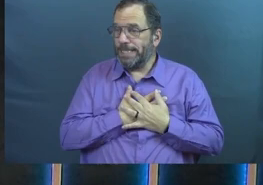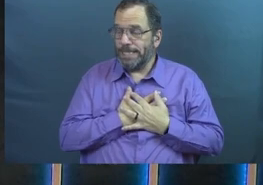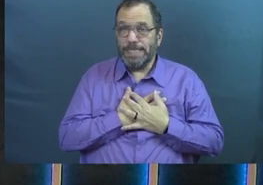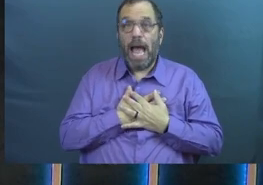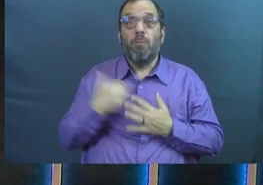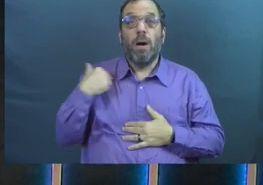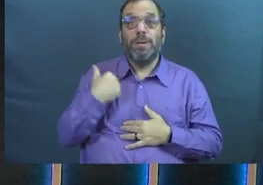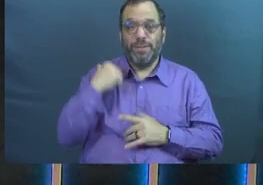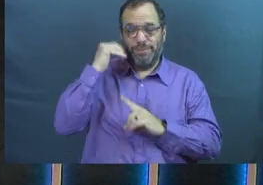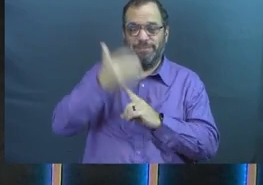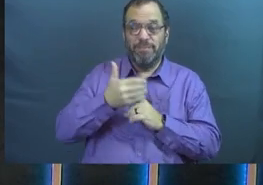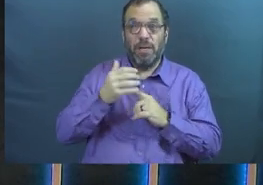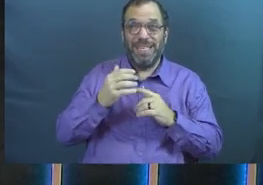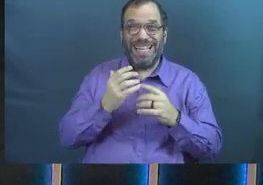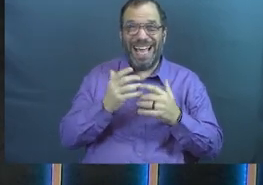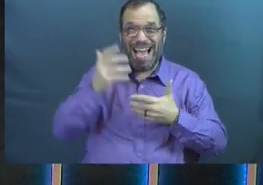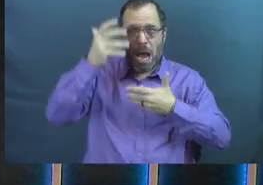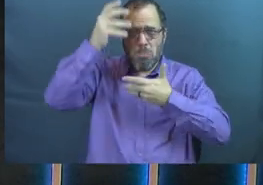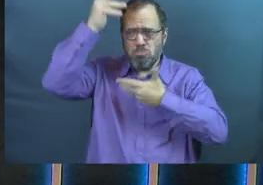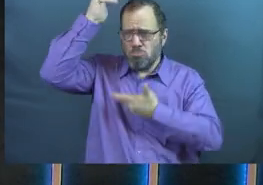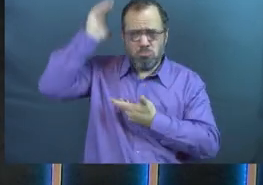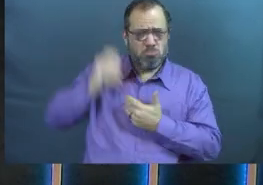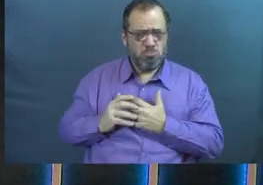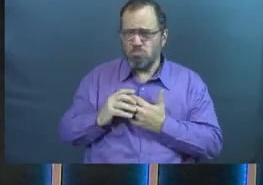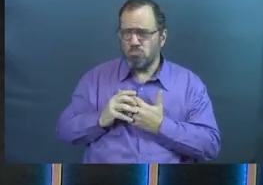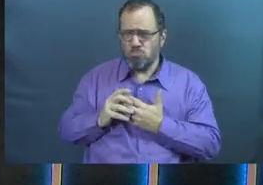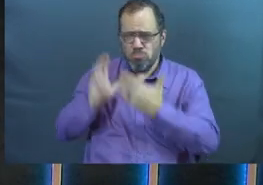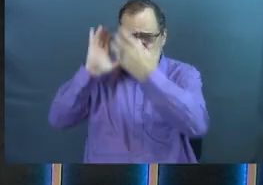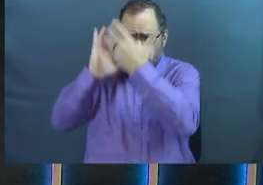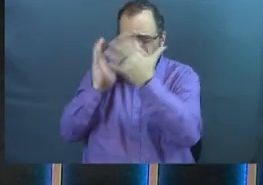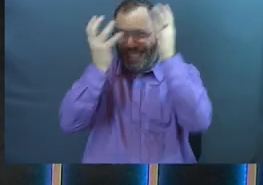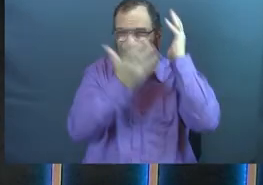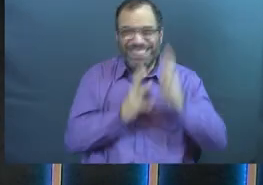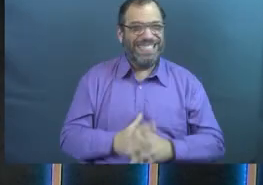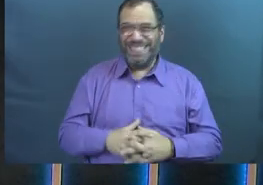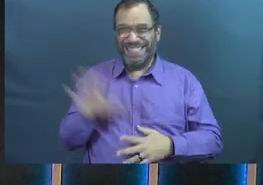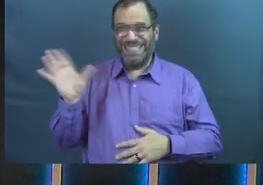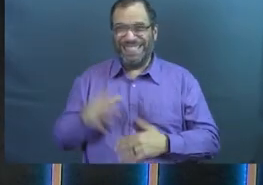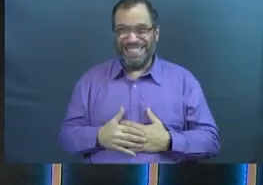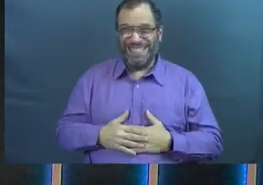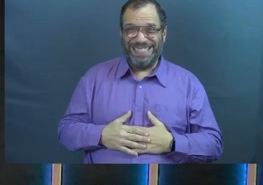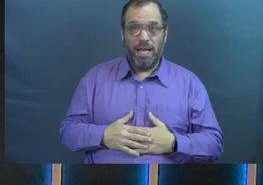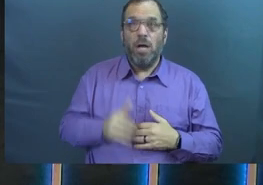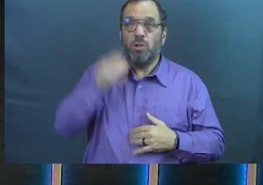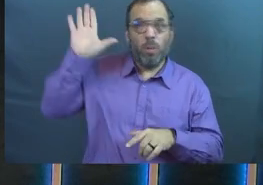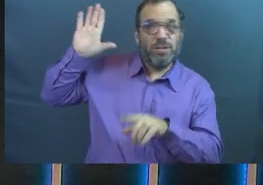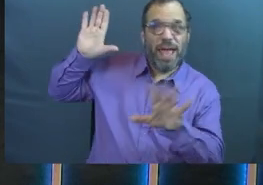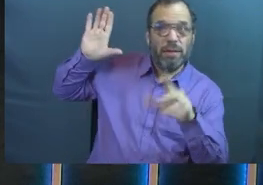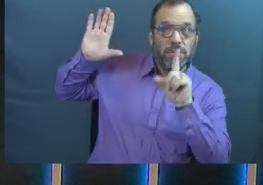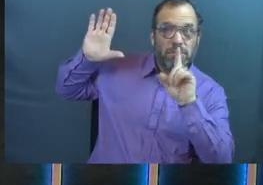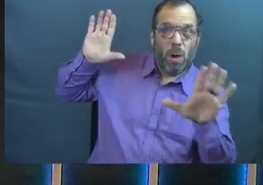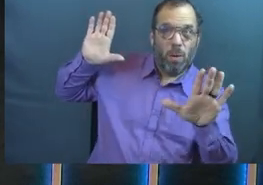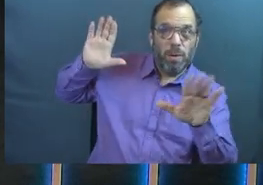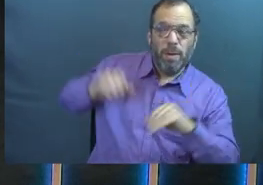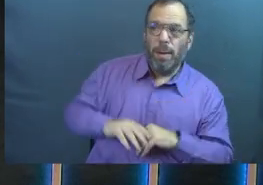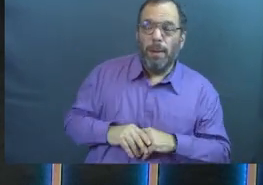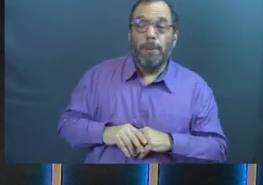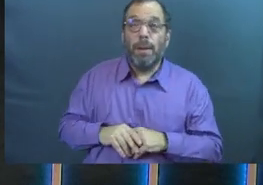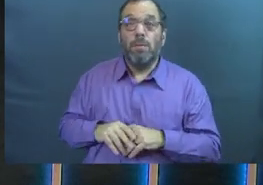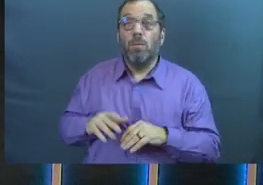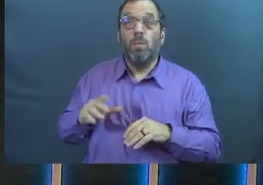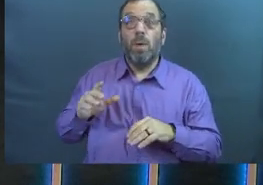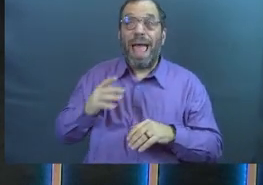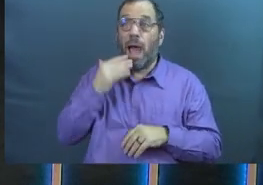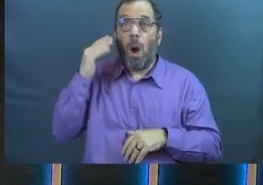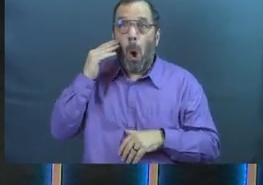mask on and we're wearing the mask as if everything's fine and everything's not fine. And you don't have to raise your hand. I'm not going to do that to you. But I'm just